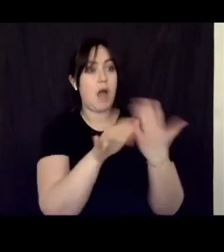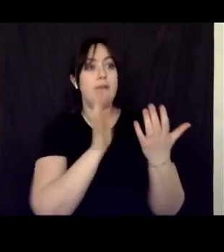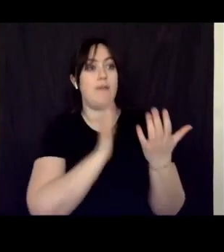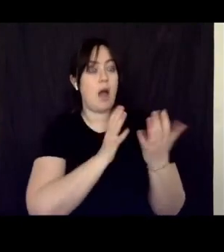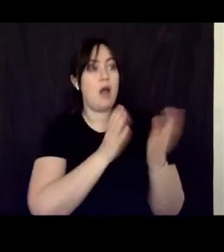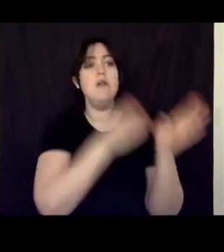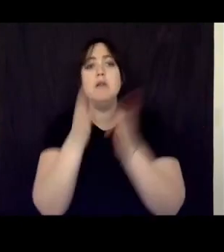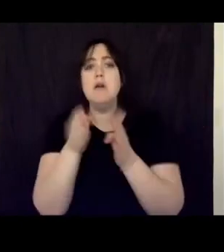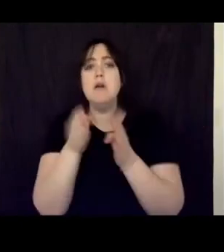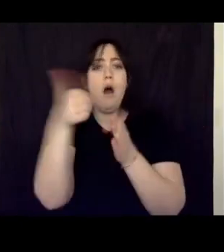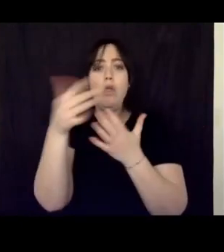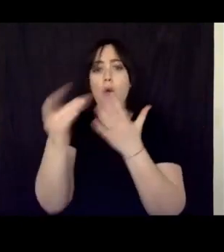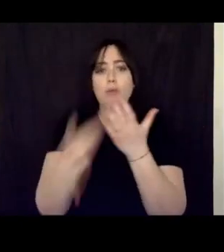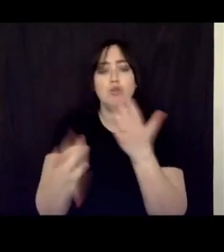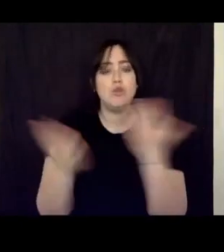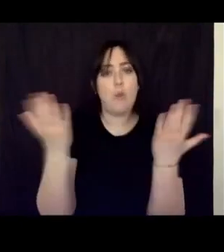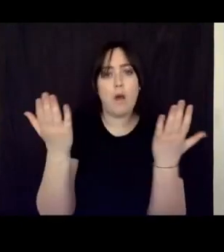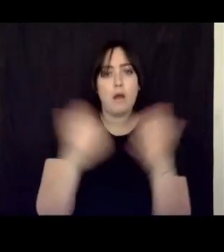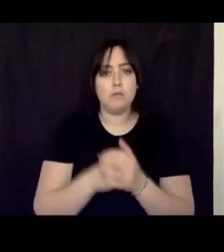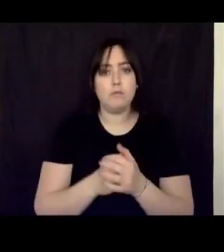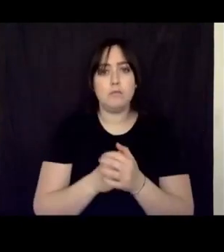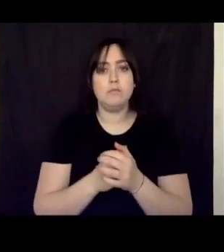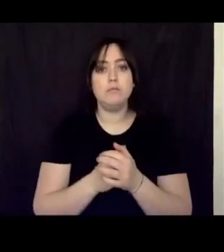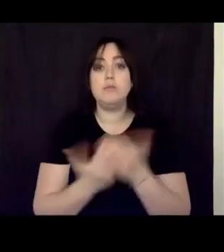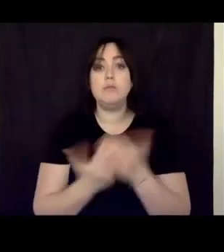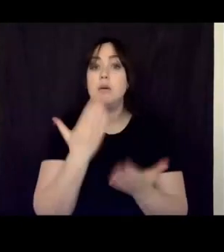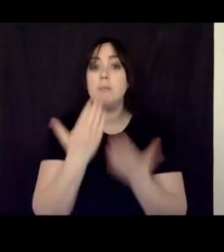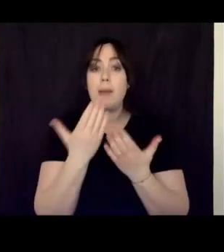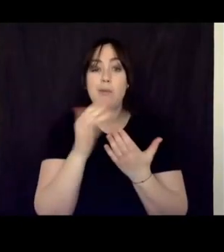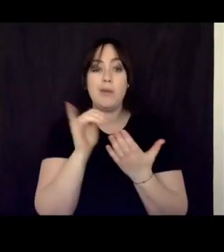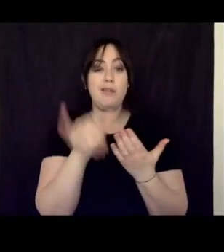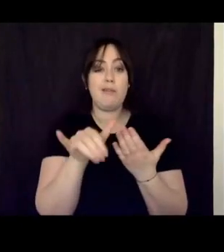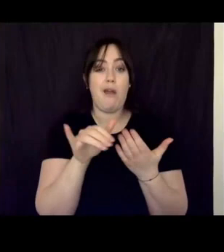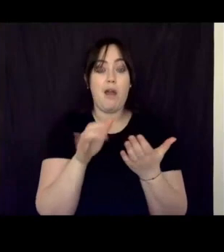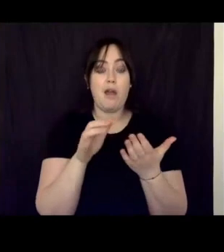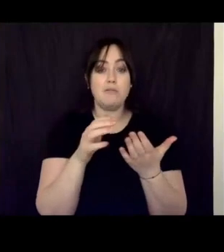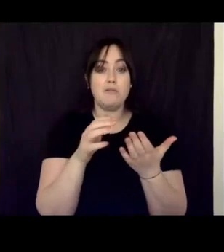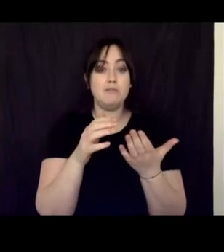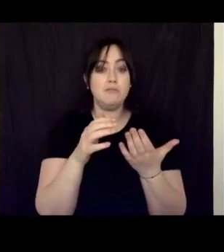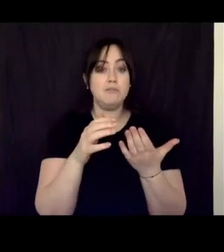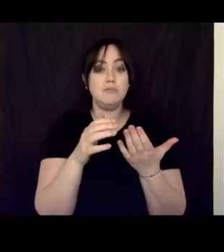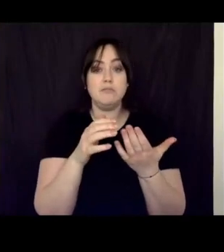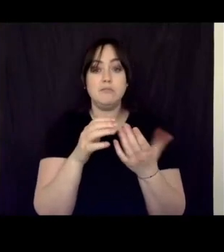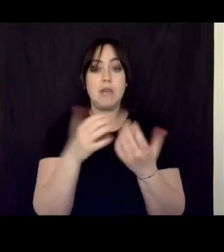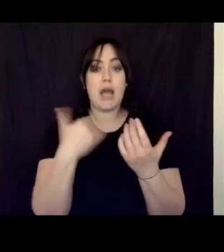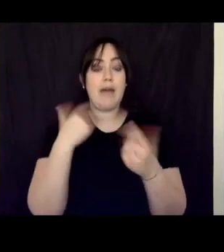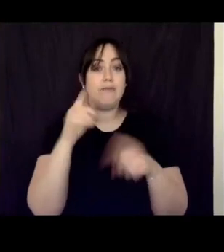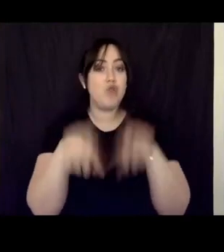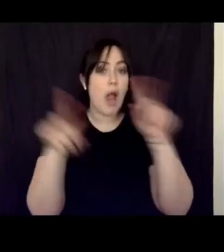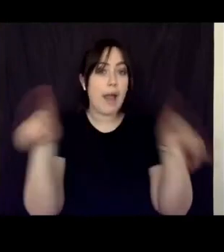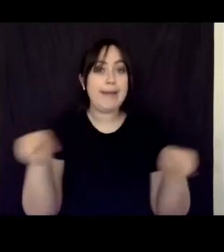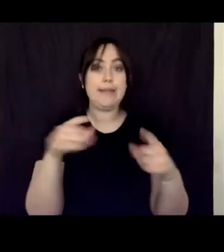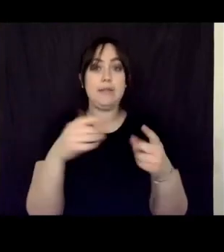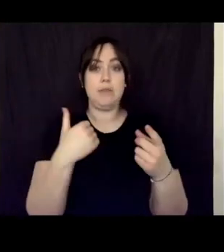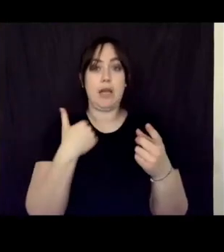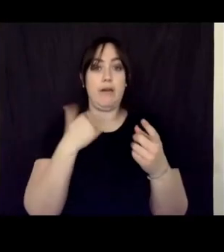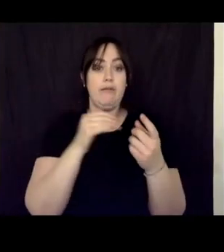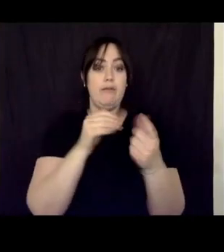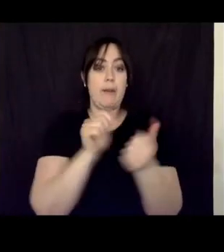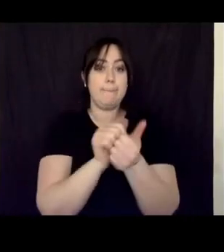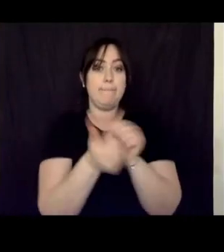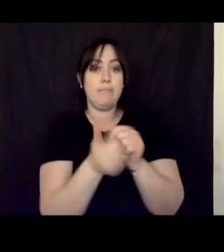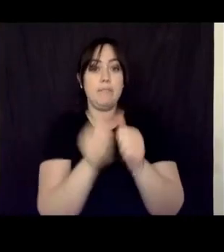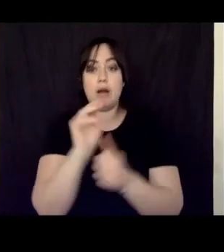things might include a variety of doing like a modified response to intervention to see if a child is struggling to learn because